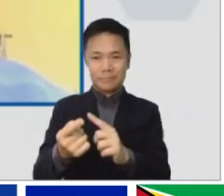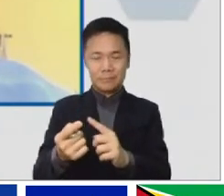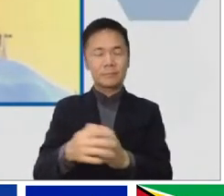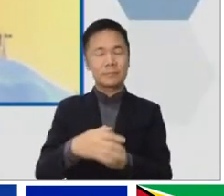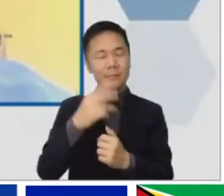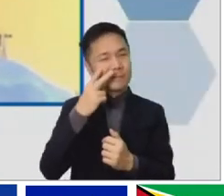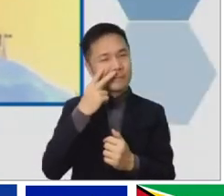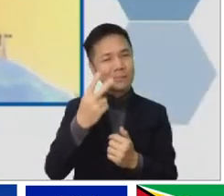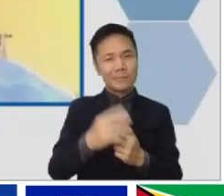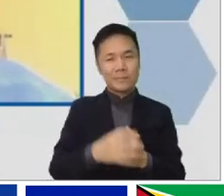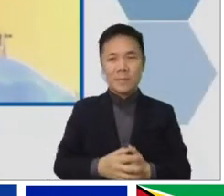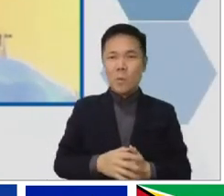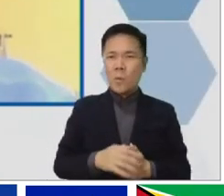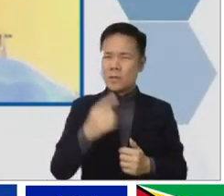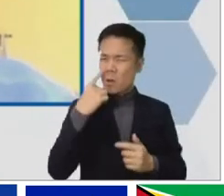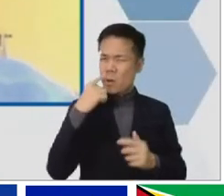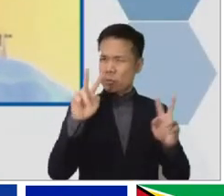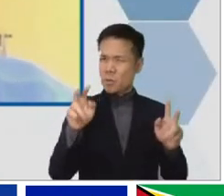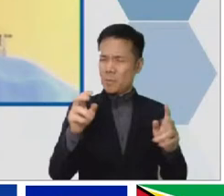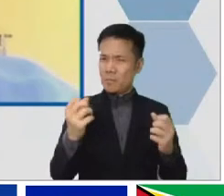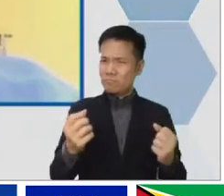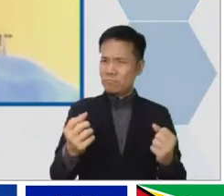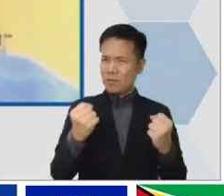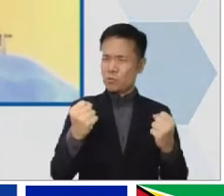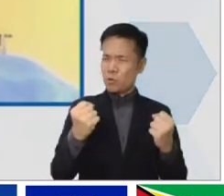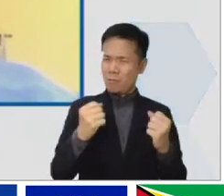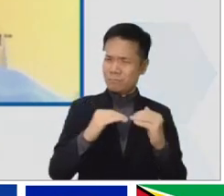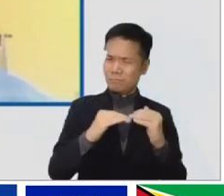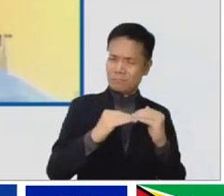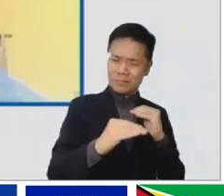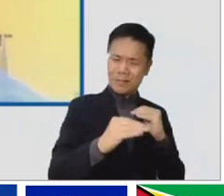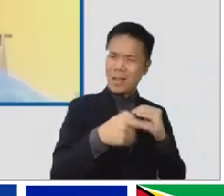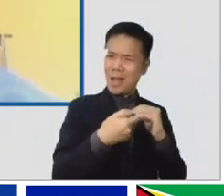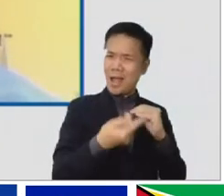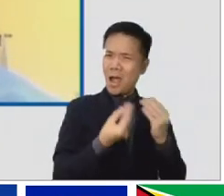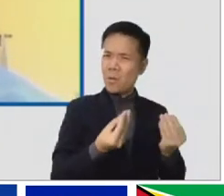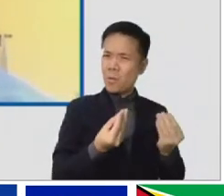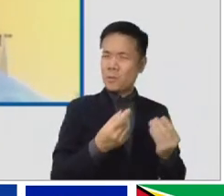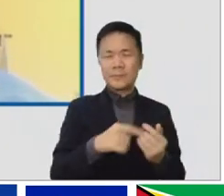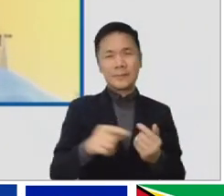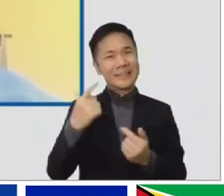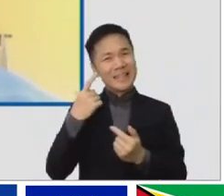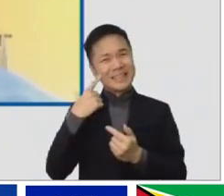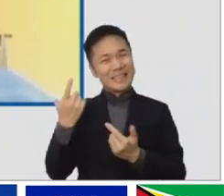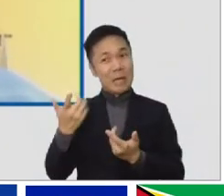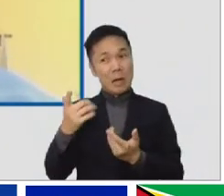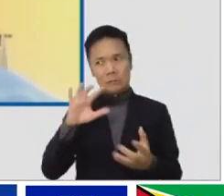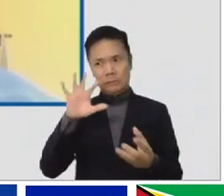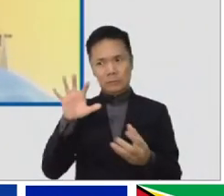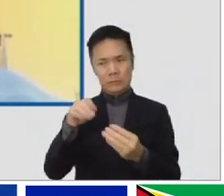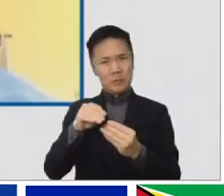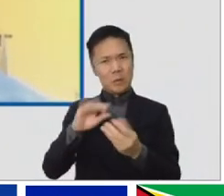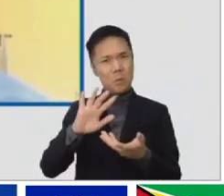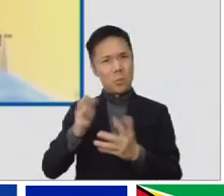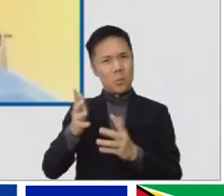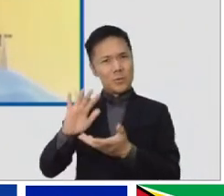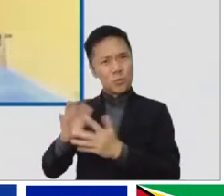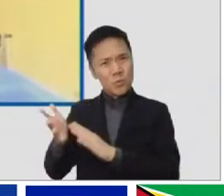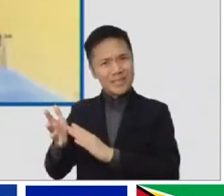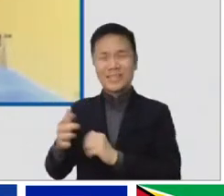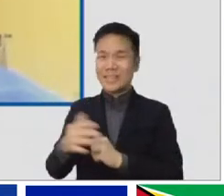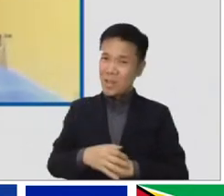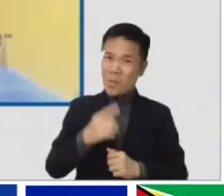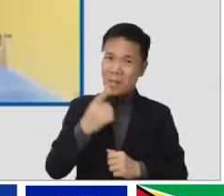which is still there. Systemic risk and systemic risk governments could be seen to be the latest of the preoccupations, and